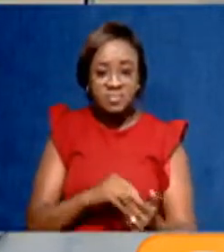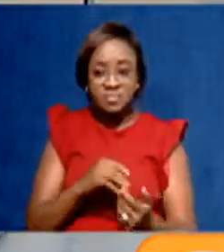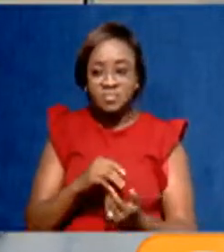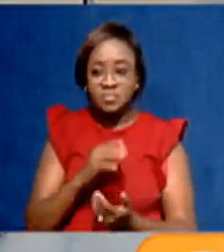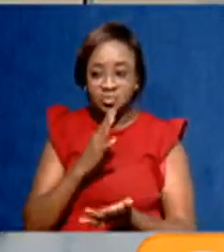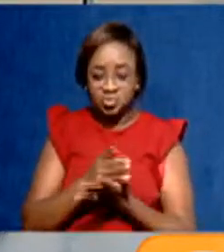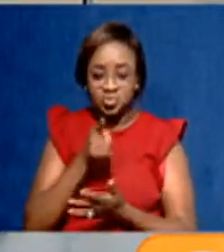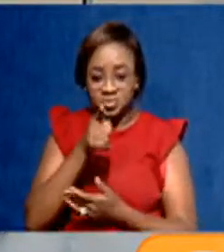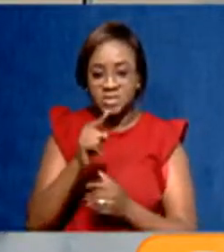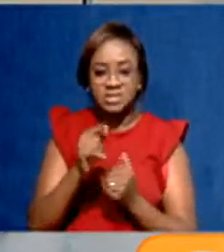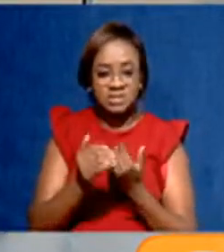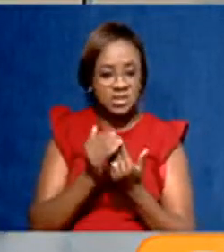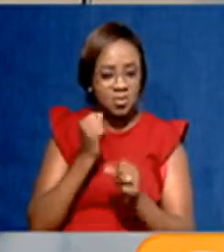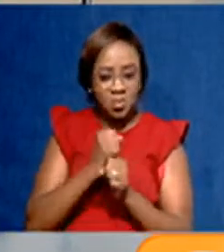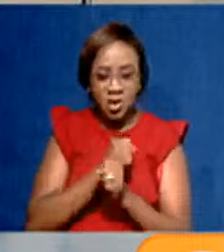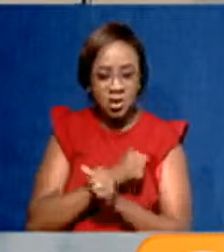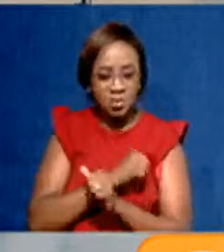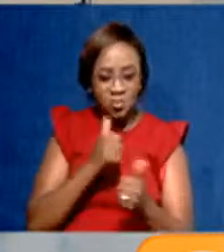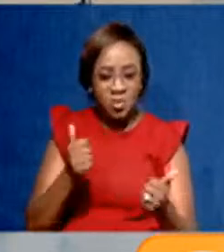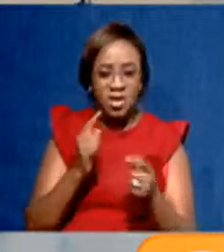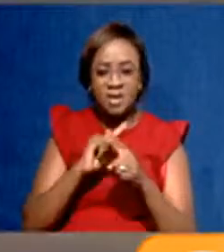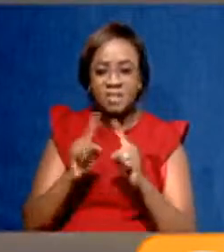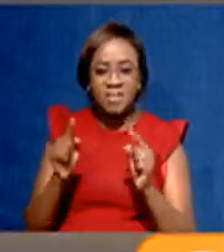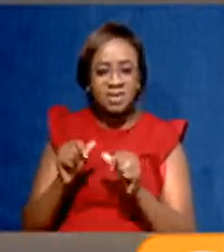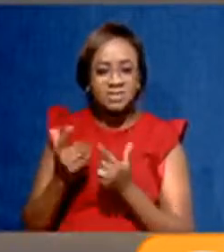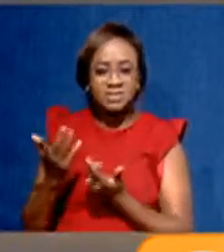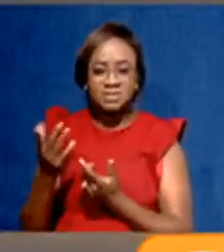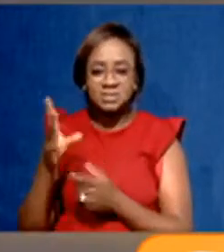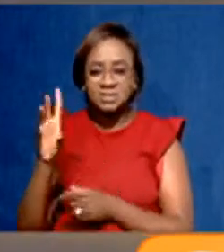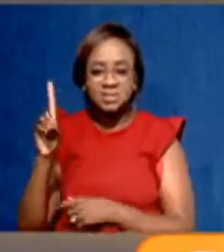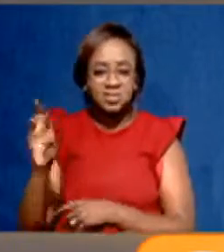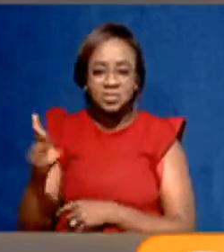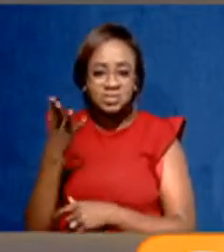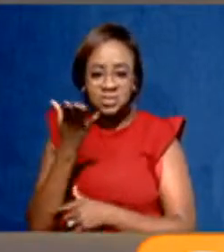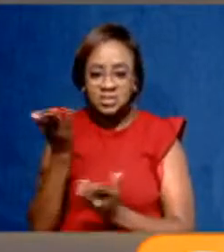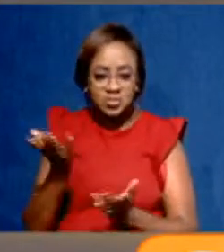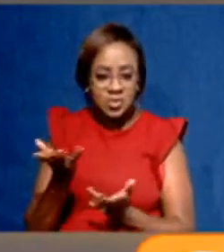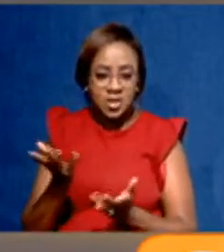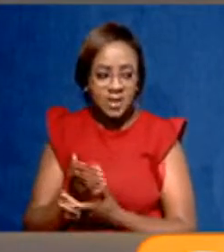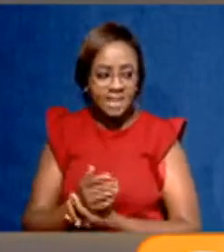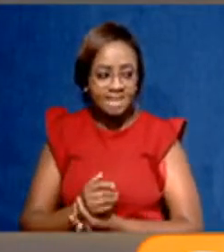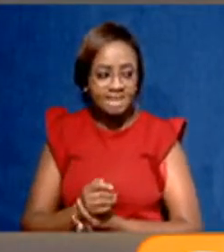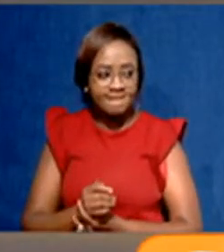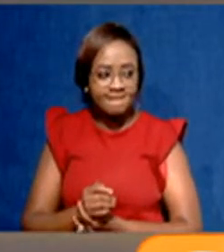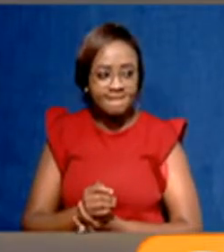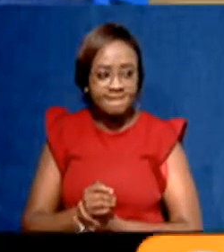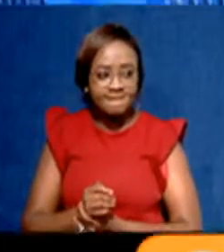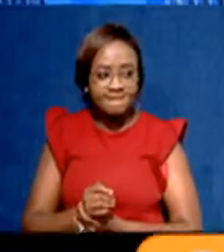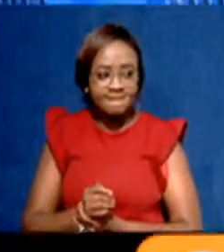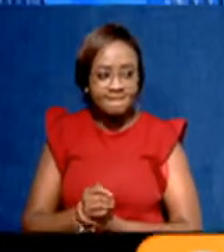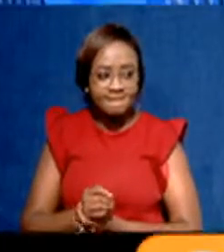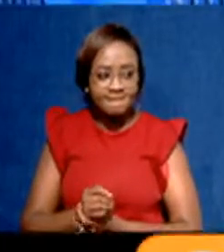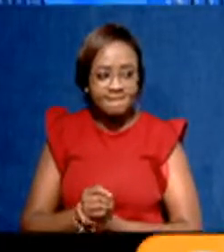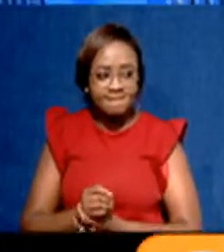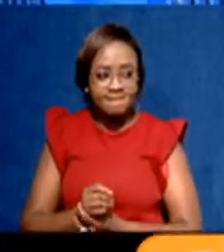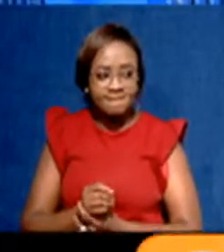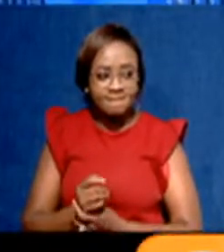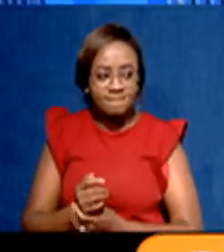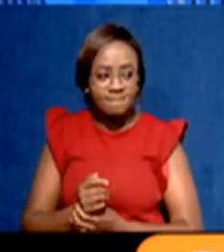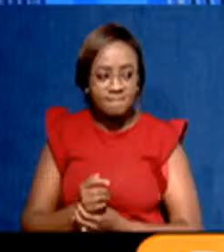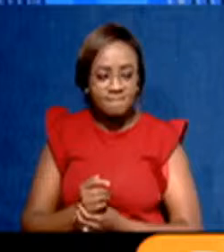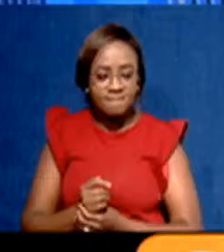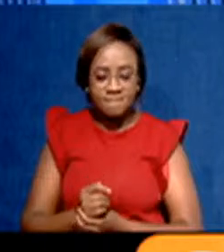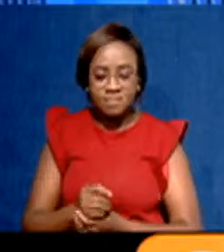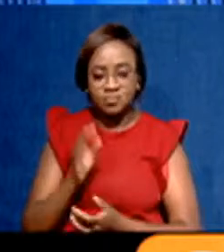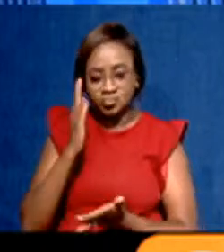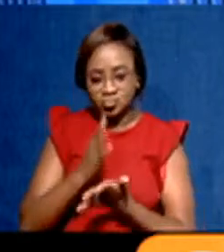and doing a good job, but what about such scenarios? Yes, like I've said, we are experiencing some